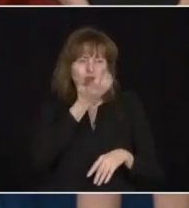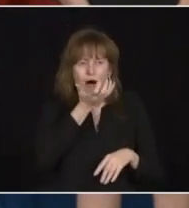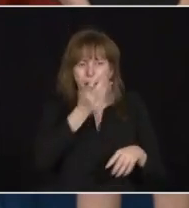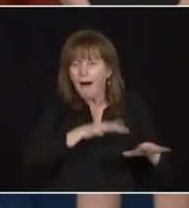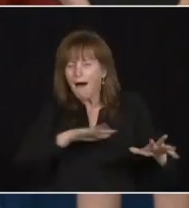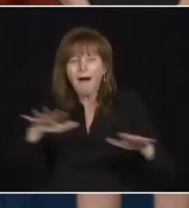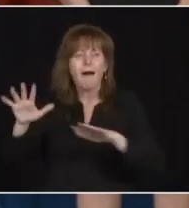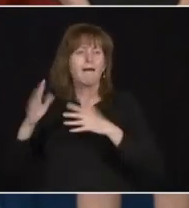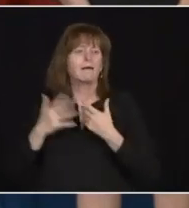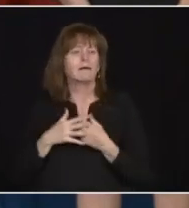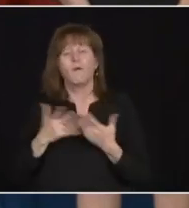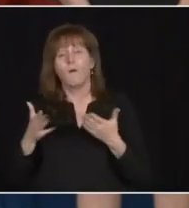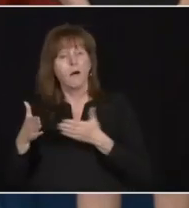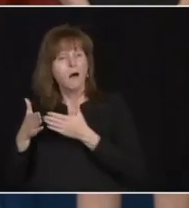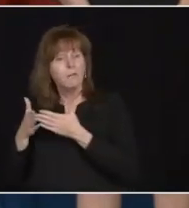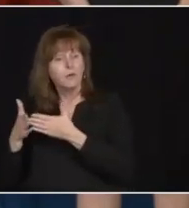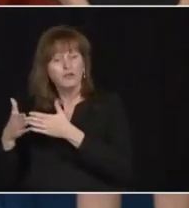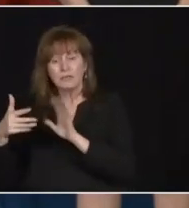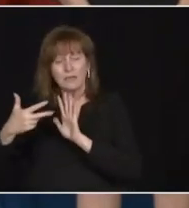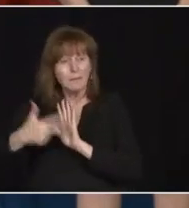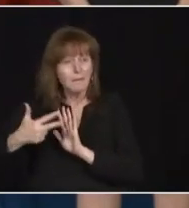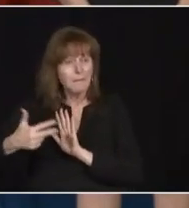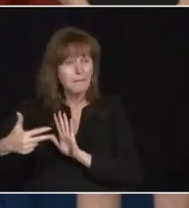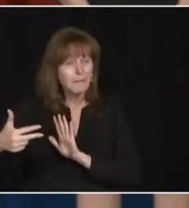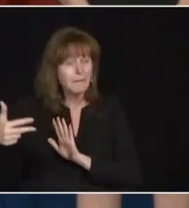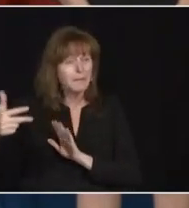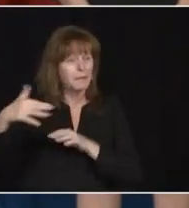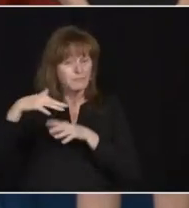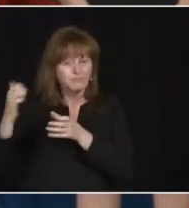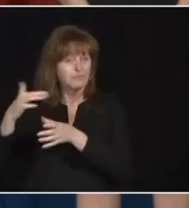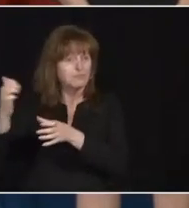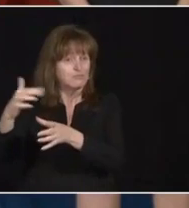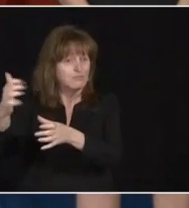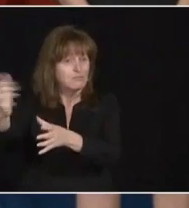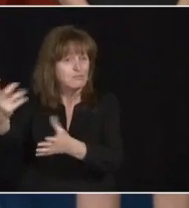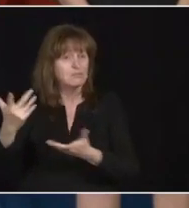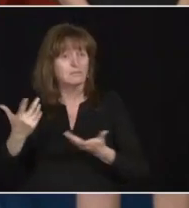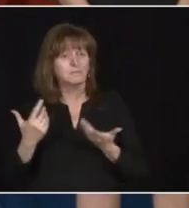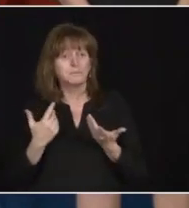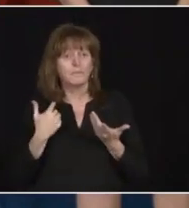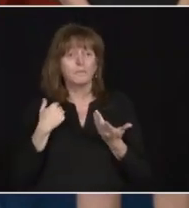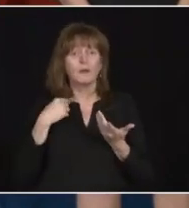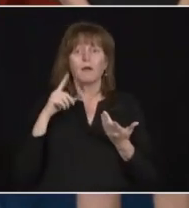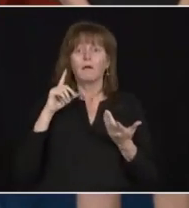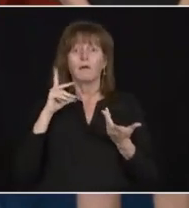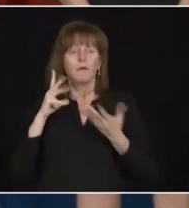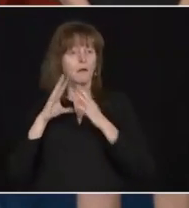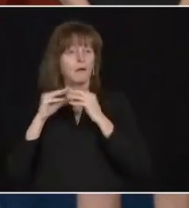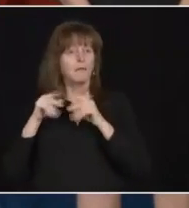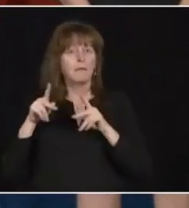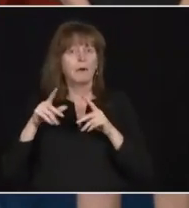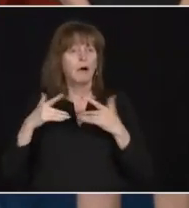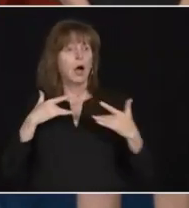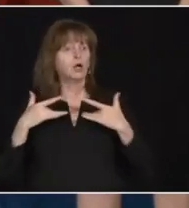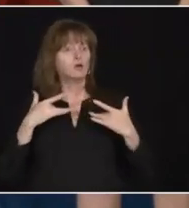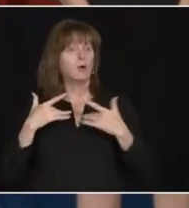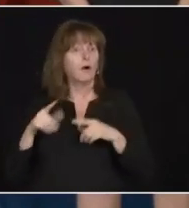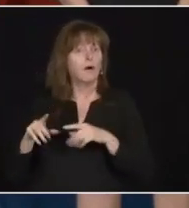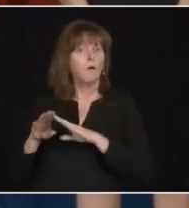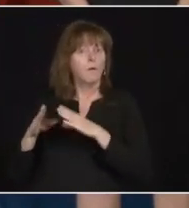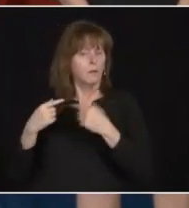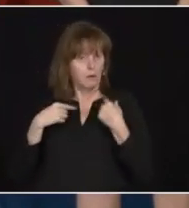haven't been a huge issue that I've heard on the retail side, because we really haven't opened